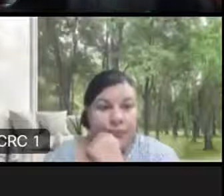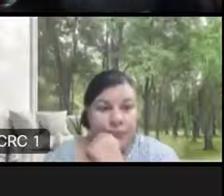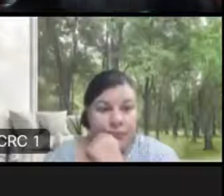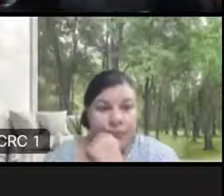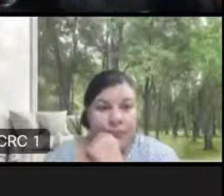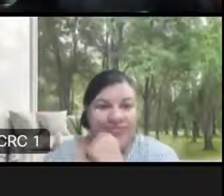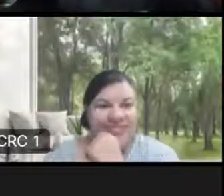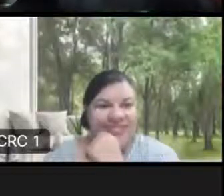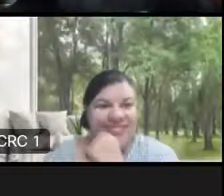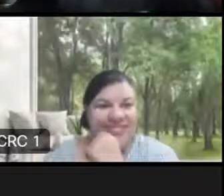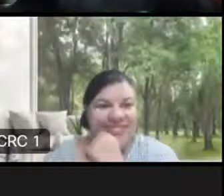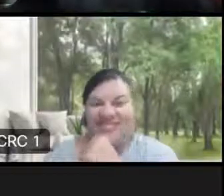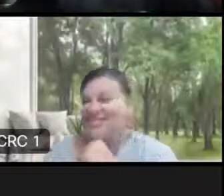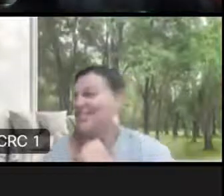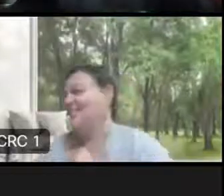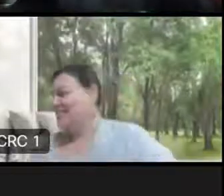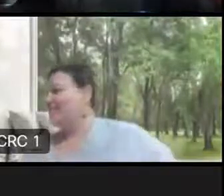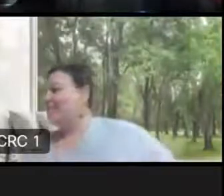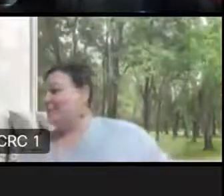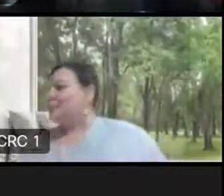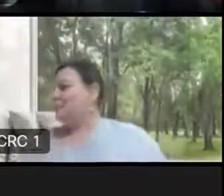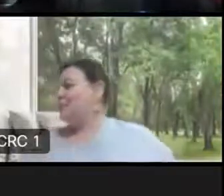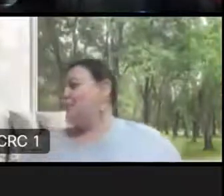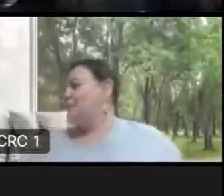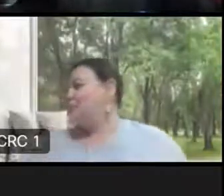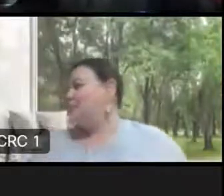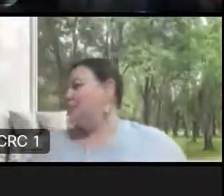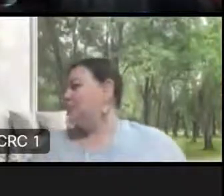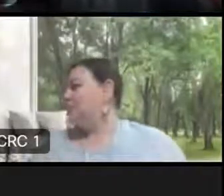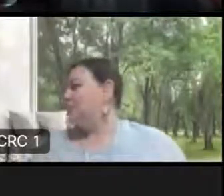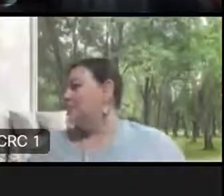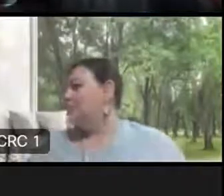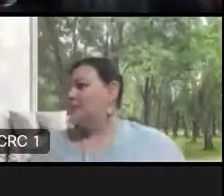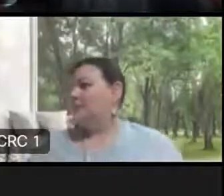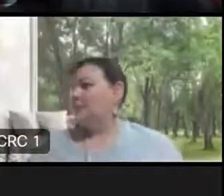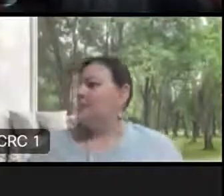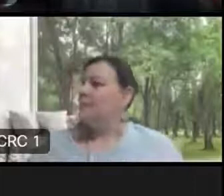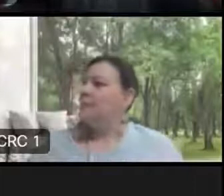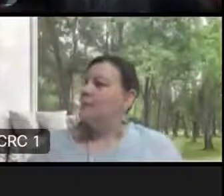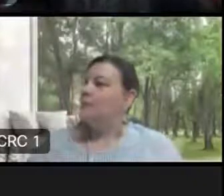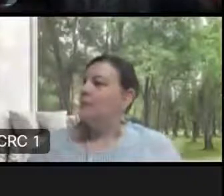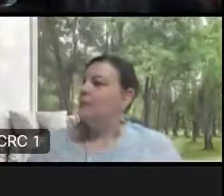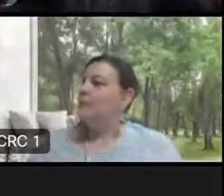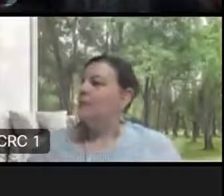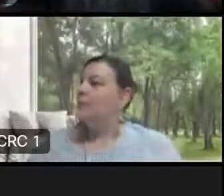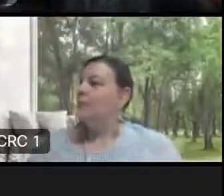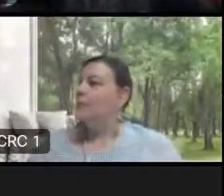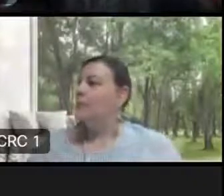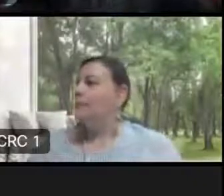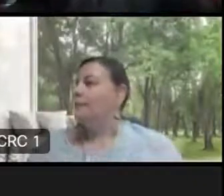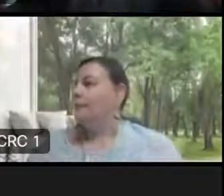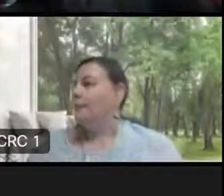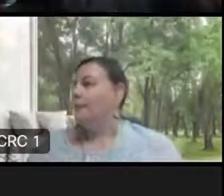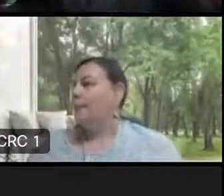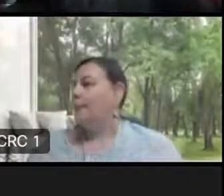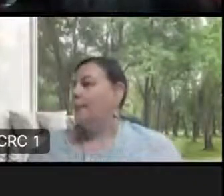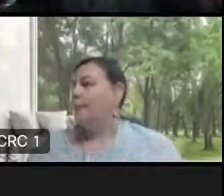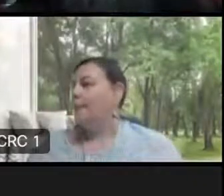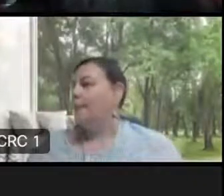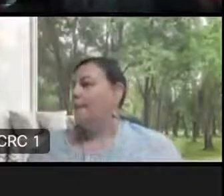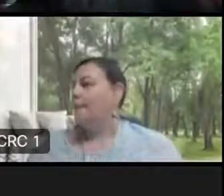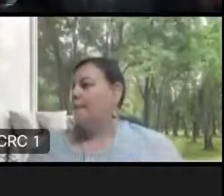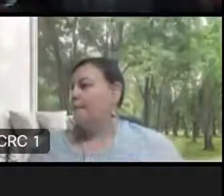them. We will not be able to deliver that answer, though, I don't believe, next week for Coffee with Community Services, because we're actually looking at